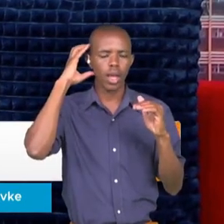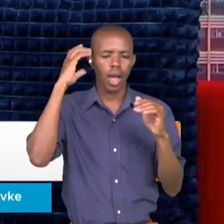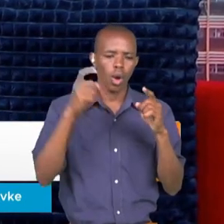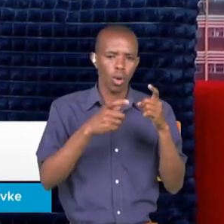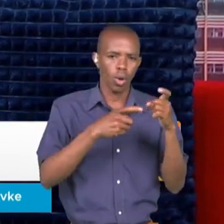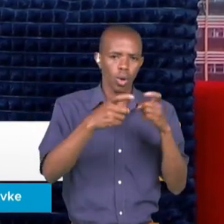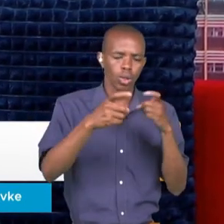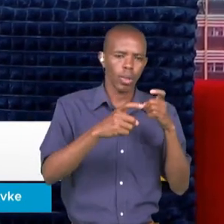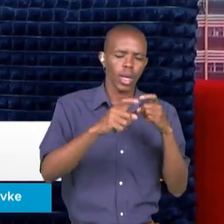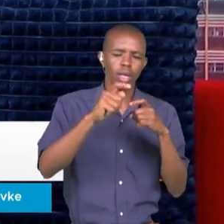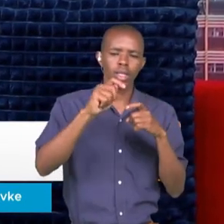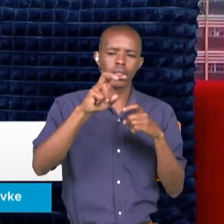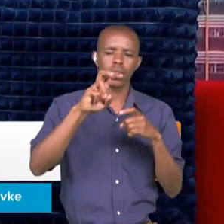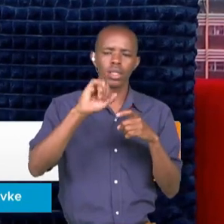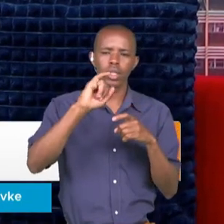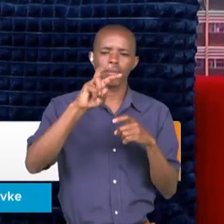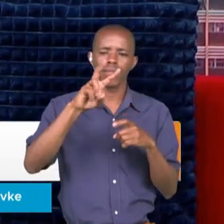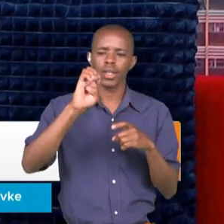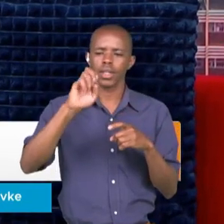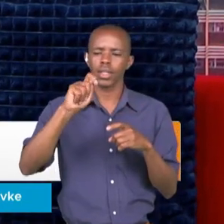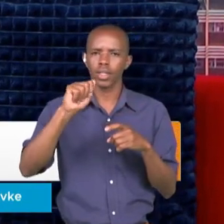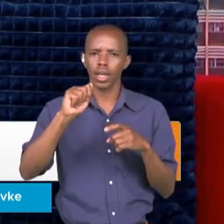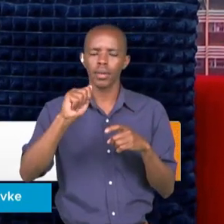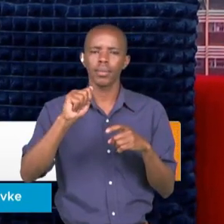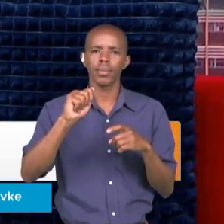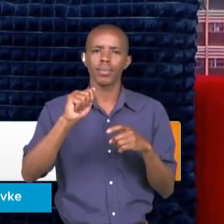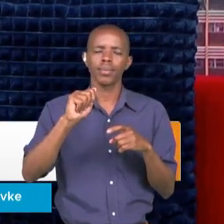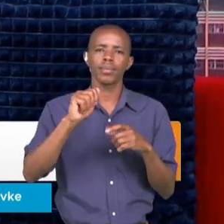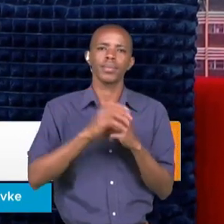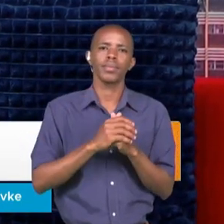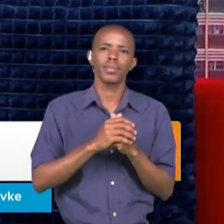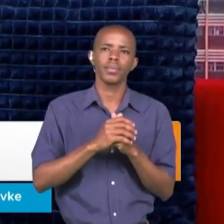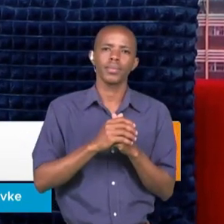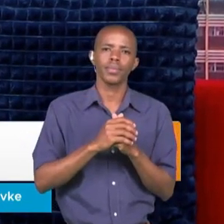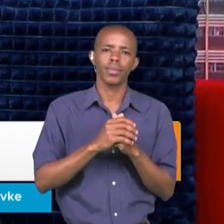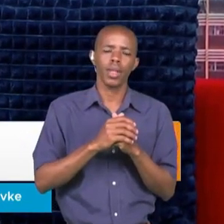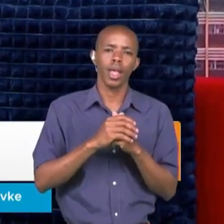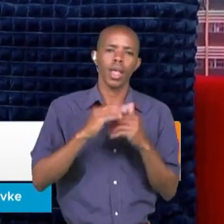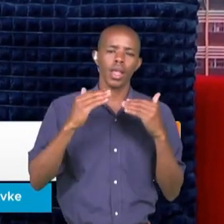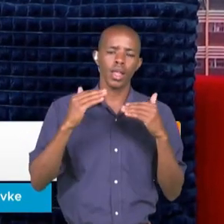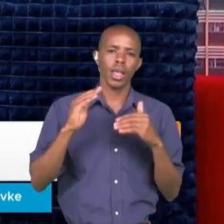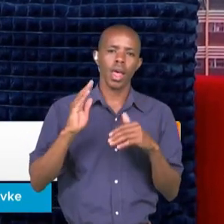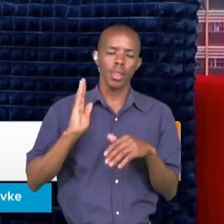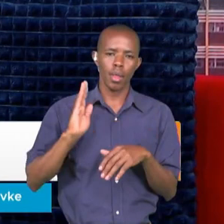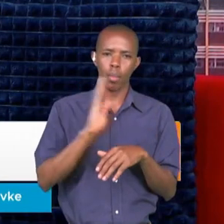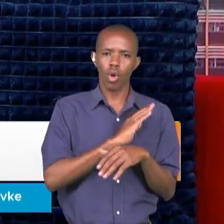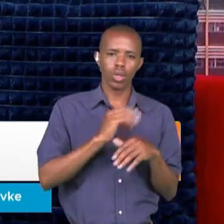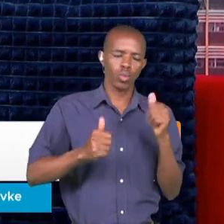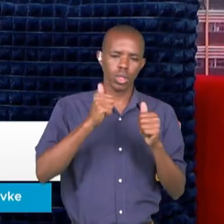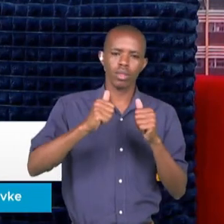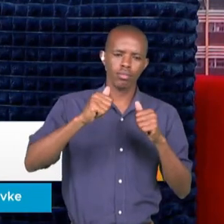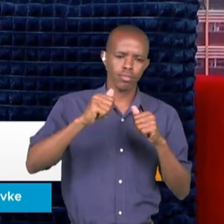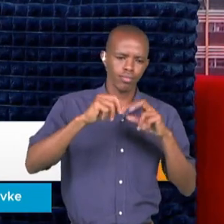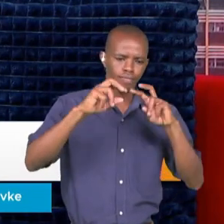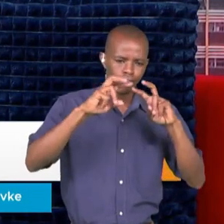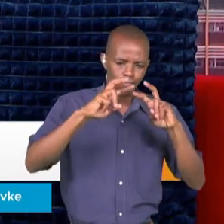by TVETA. Uh-huh. The Technical and Vocational Training Authority. Okay, that is the body that is supposed to accredit. Okay. Is a body